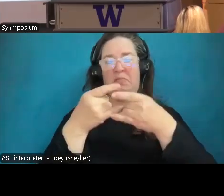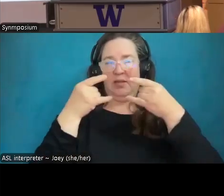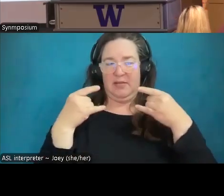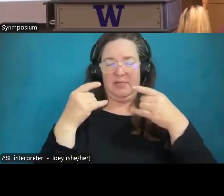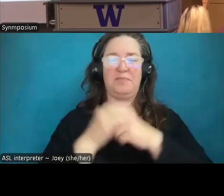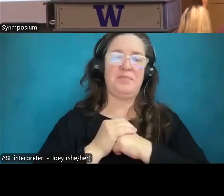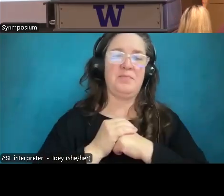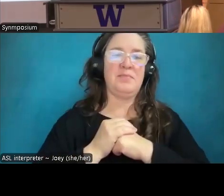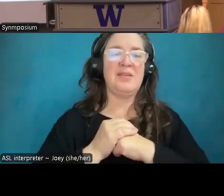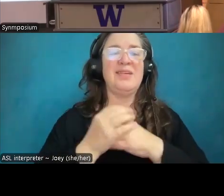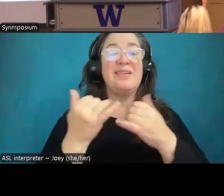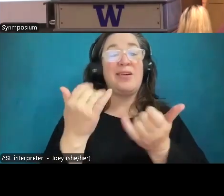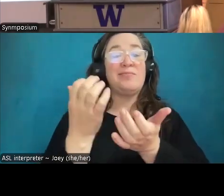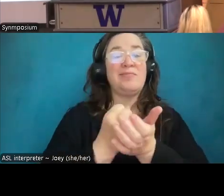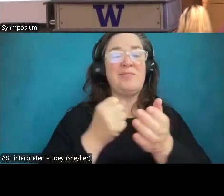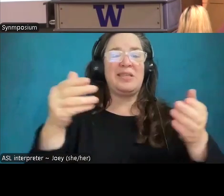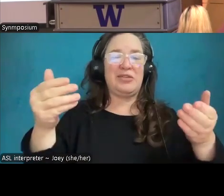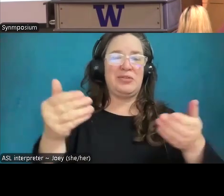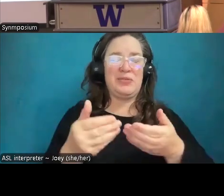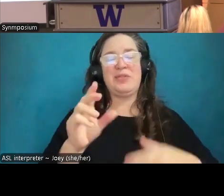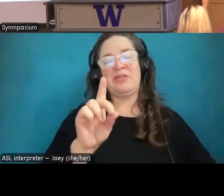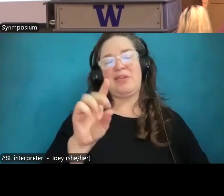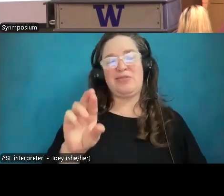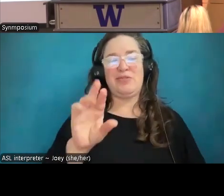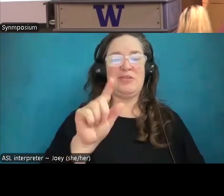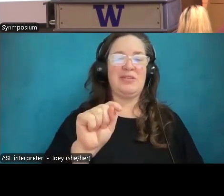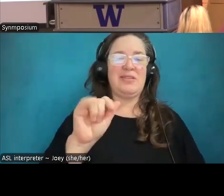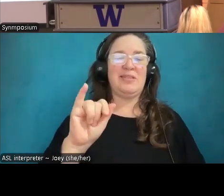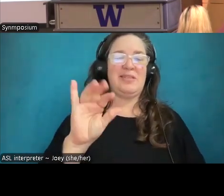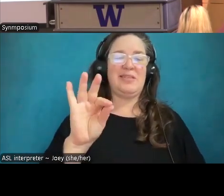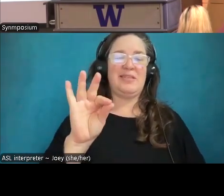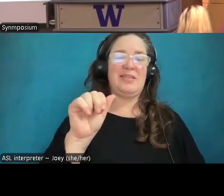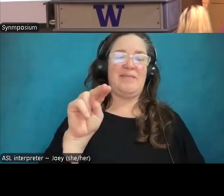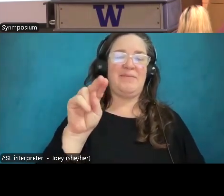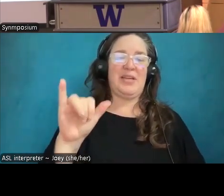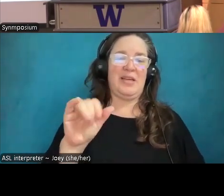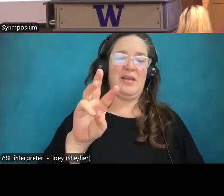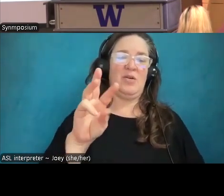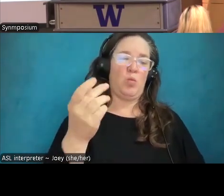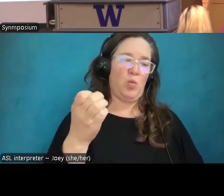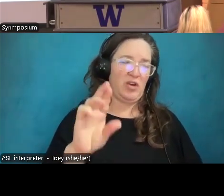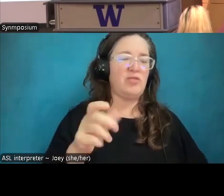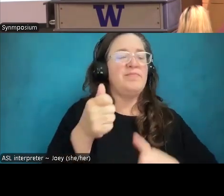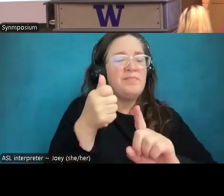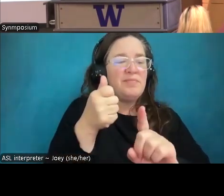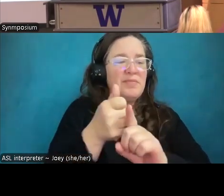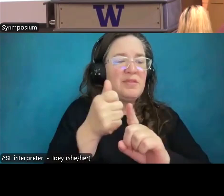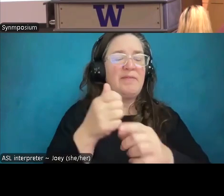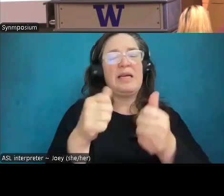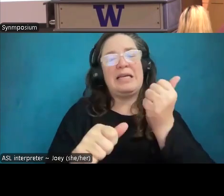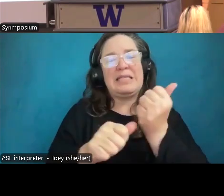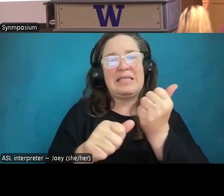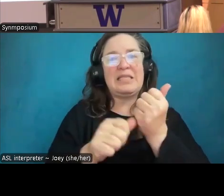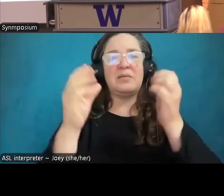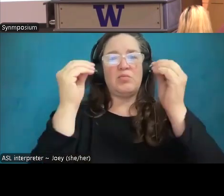Dr. Tiffany Walker. Dr. Tiffany Walker is an assistant professor of medicine in the Division of General Internal Medicine at Emory